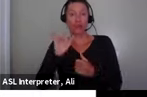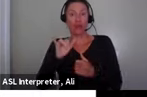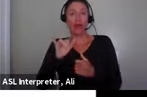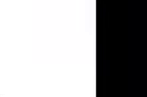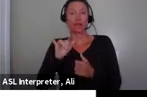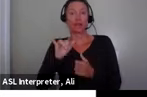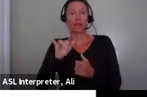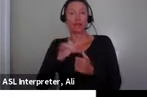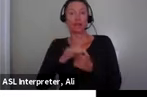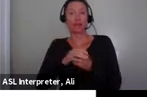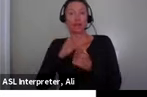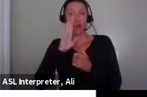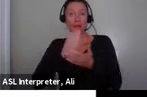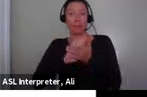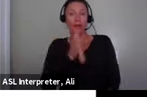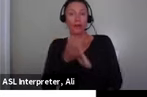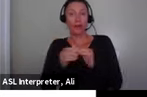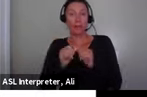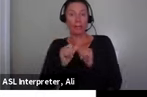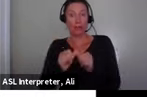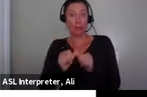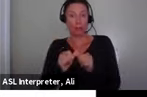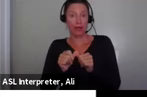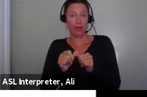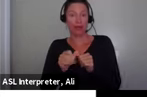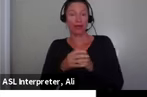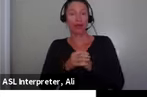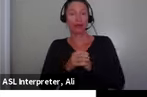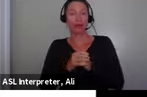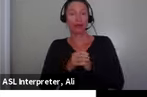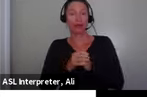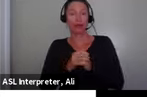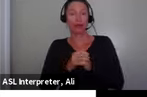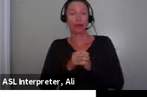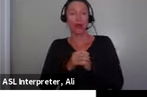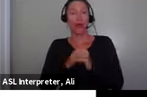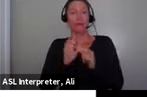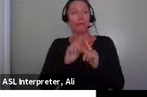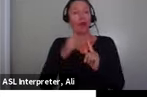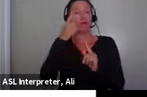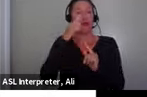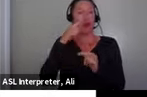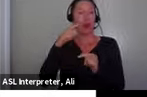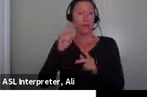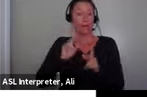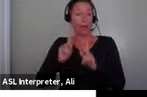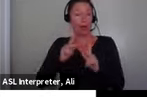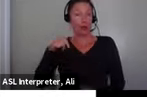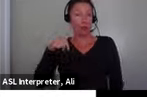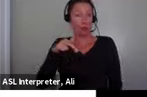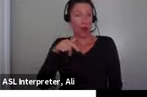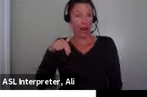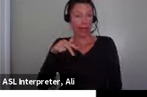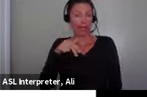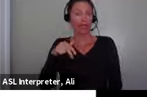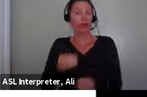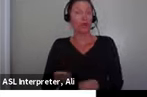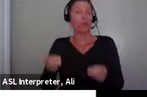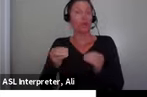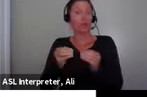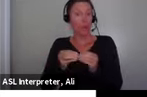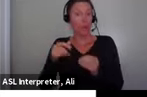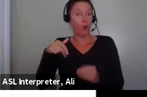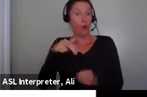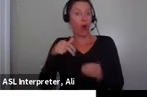permanent. But as far as pedestrians, there are many, many, many more pedestrians on Elliott than there